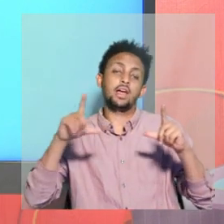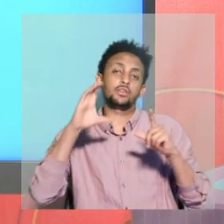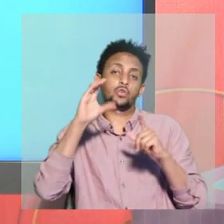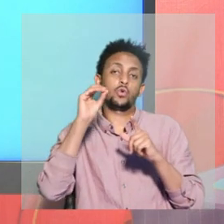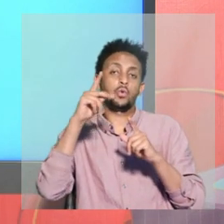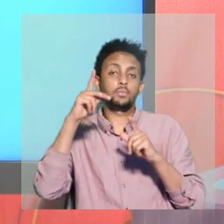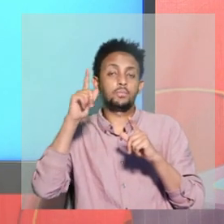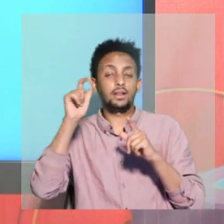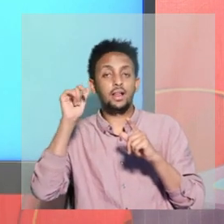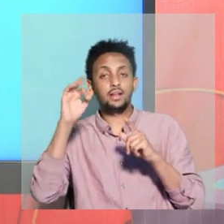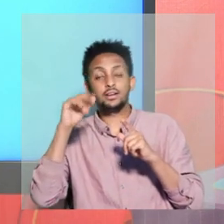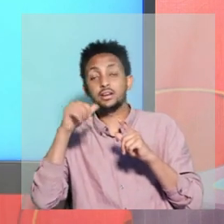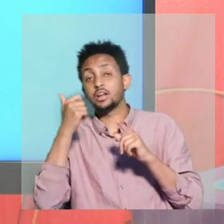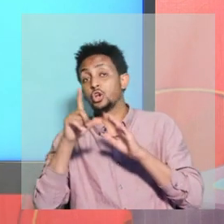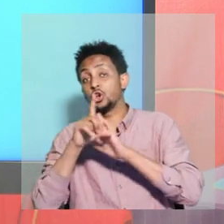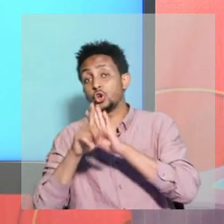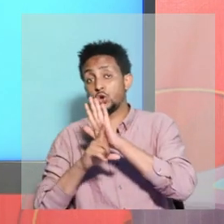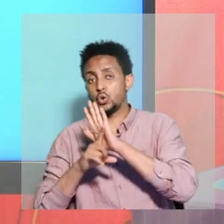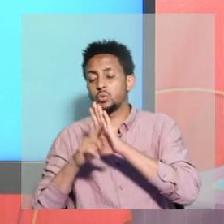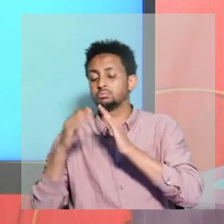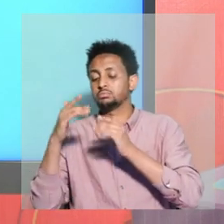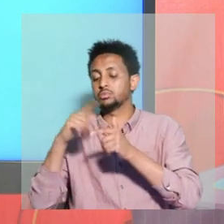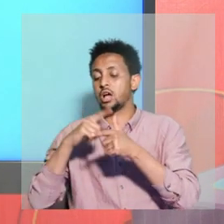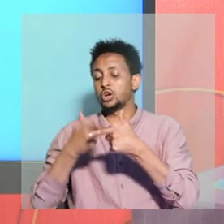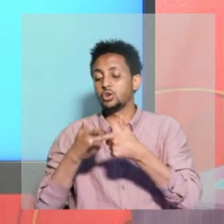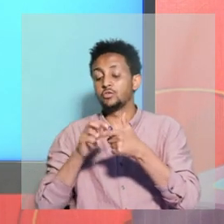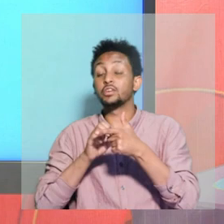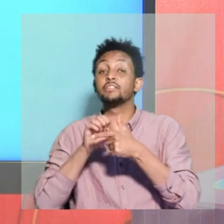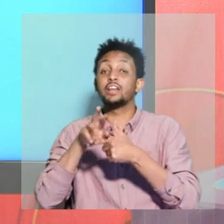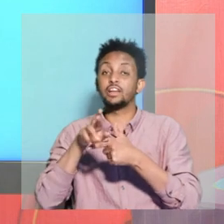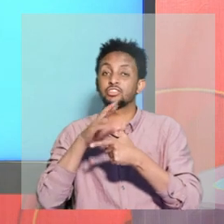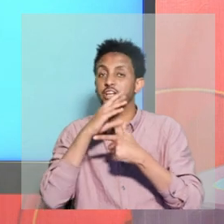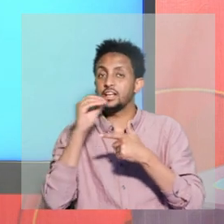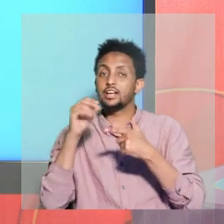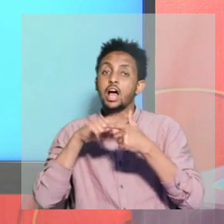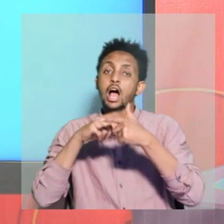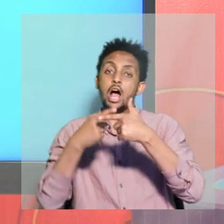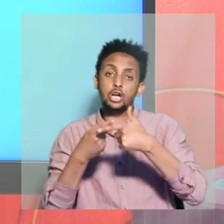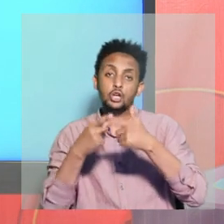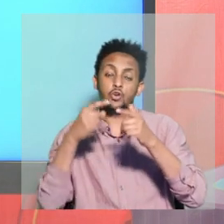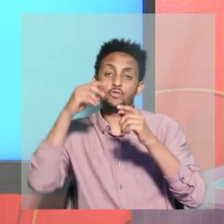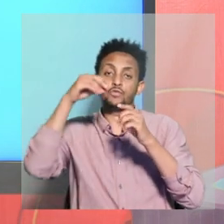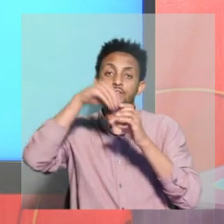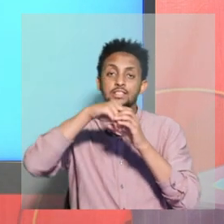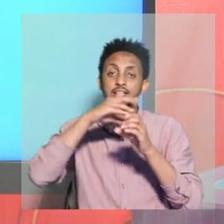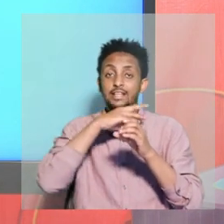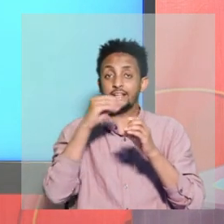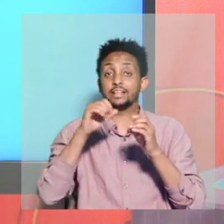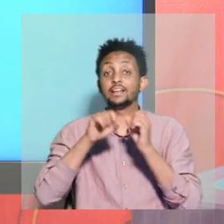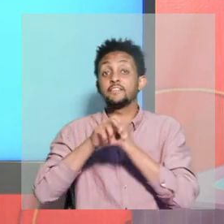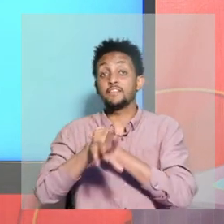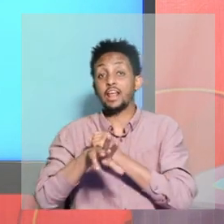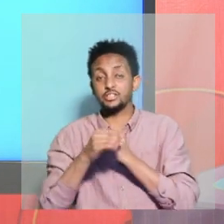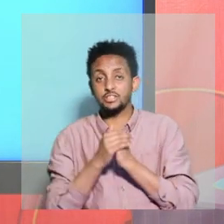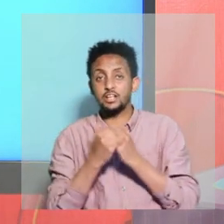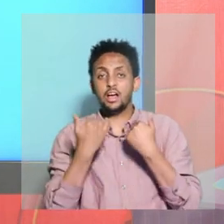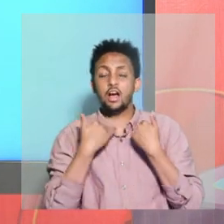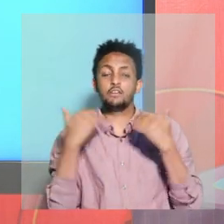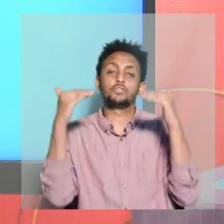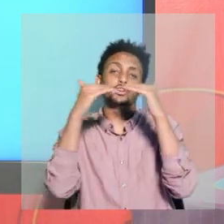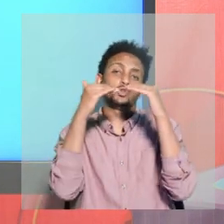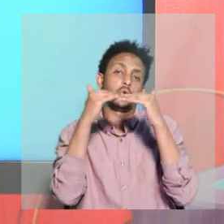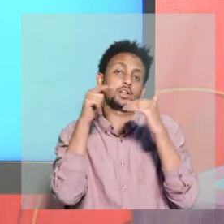coplanar. And the other law says that the angle of reflection and angle of incidence and angle of reflection are